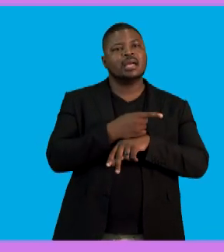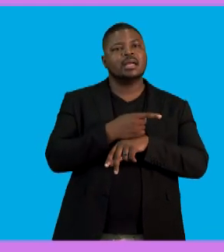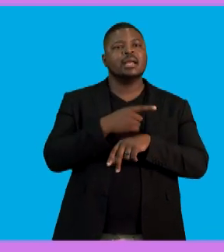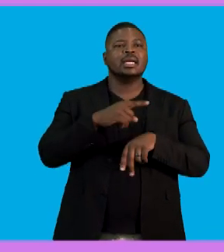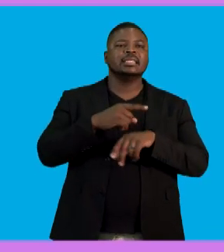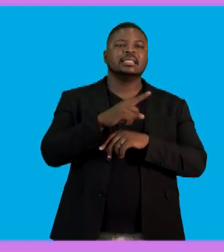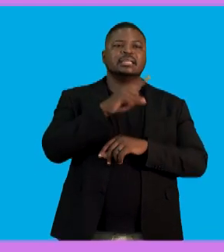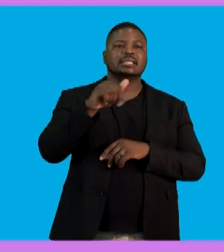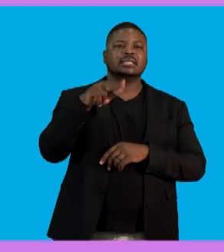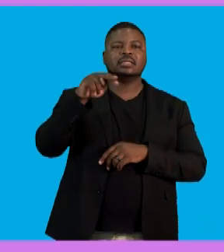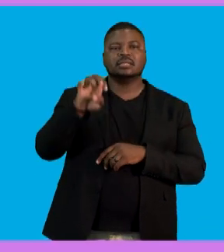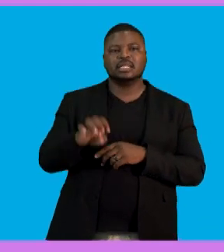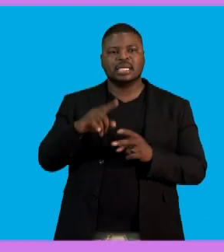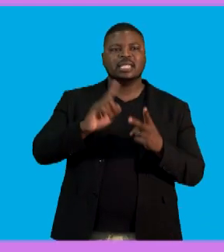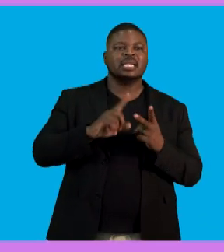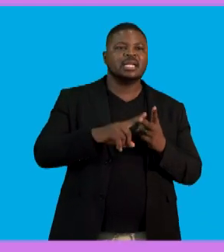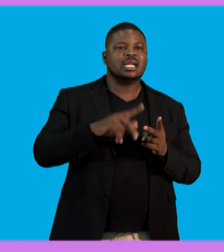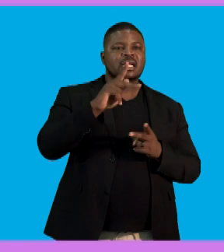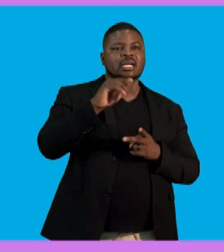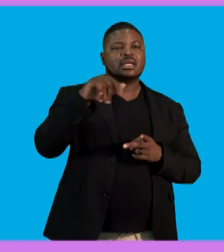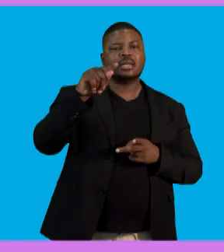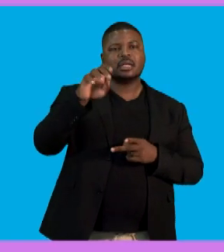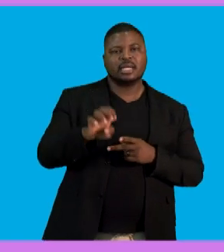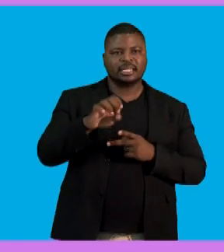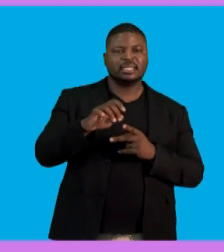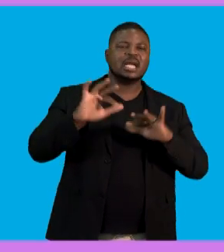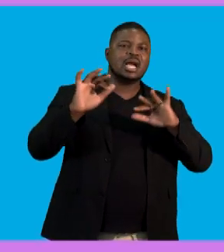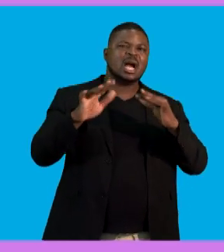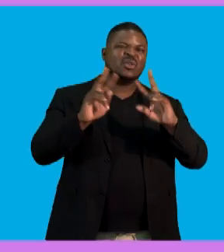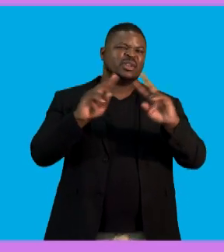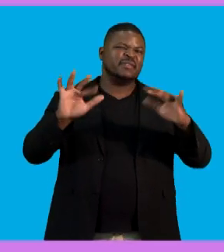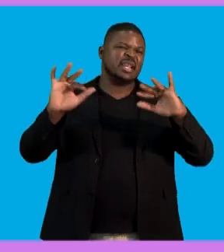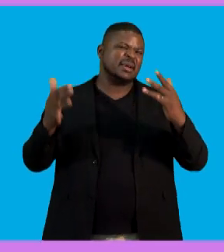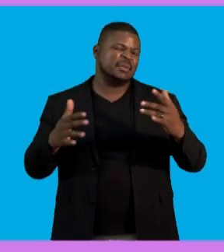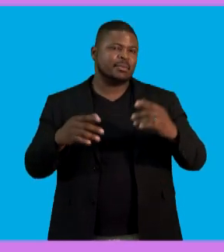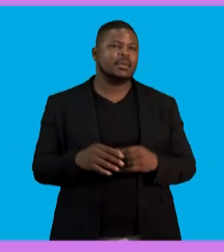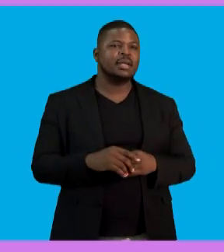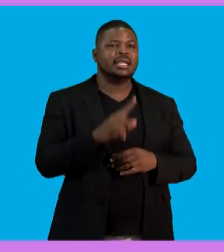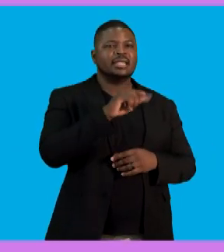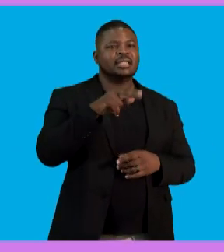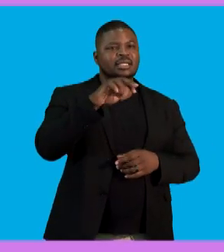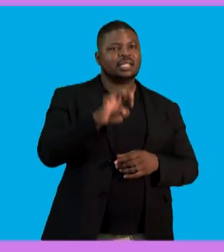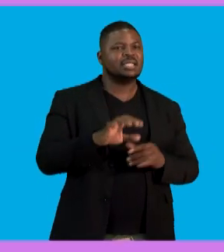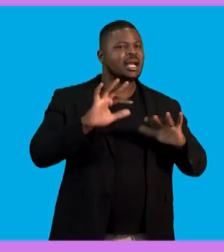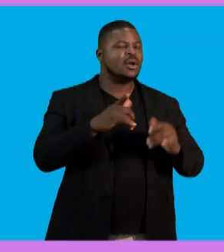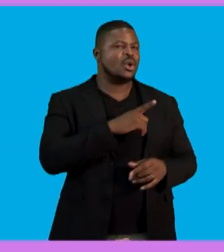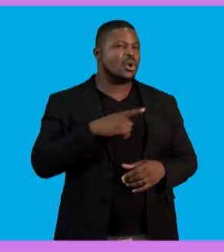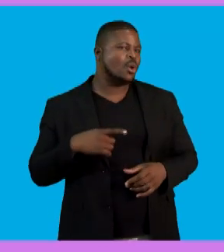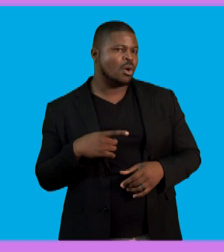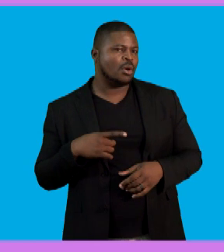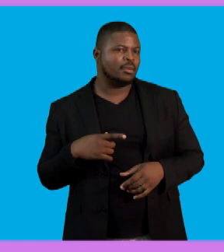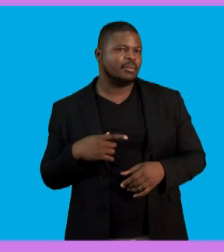between Zain and Kate. The time elapsed between Zain and Kate. How long did it take for Zain?